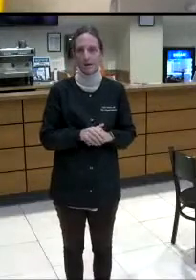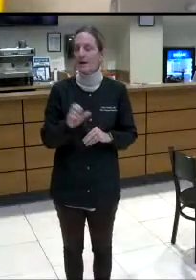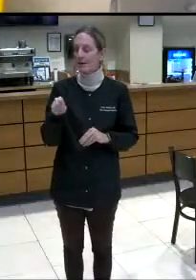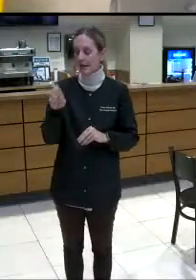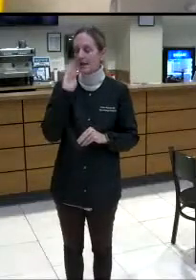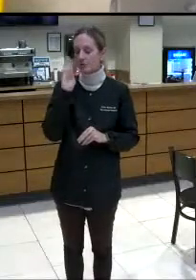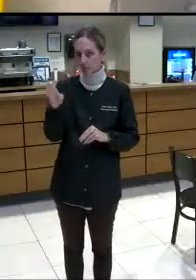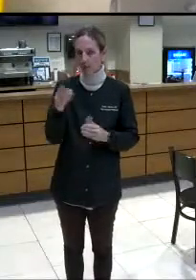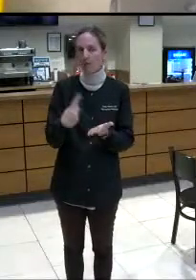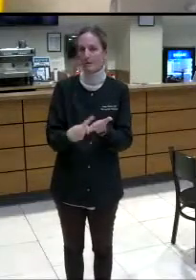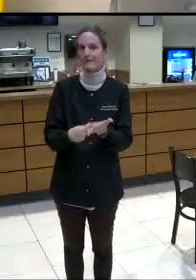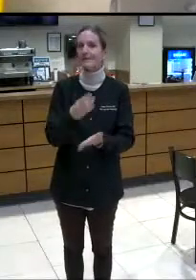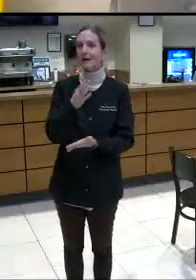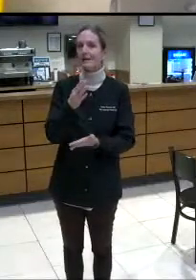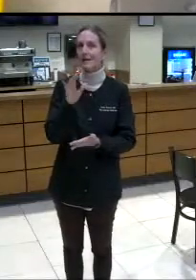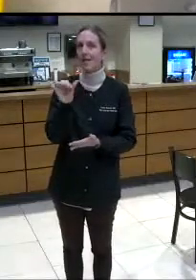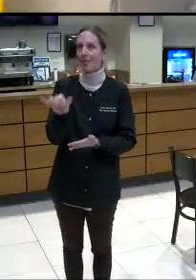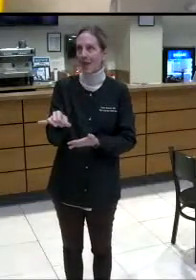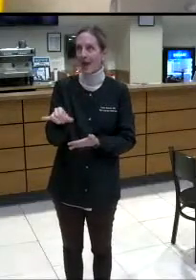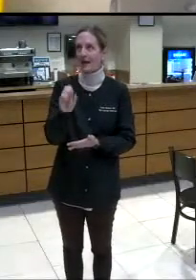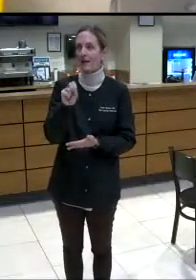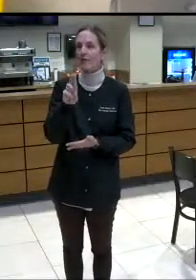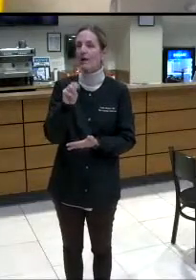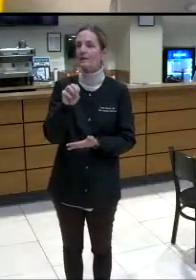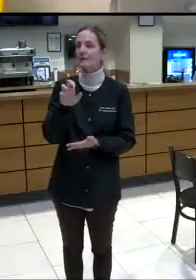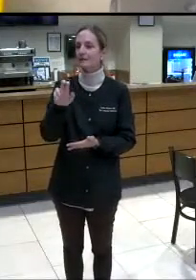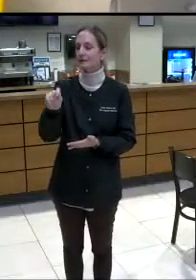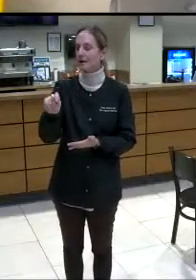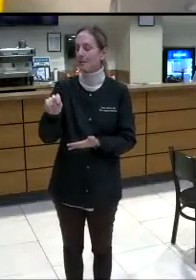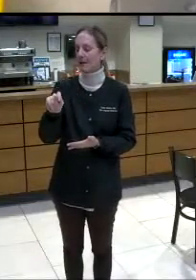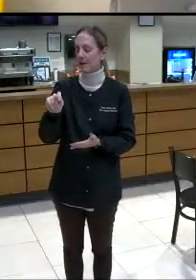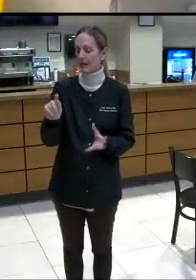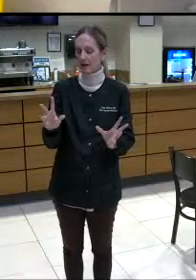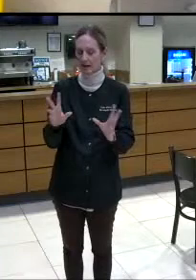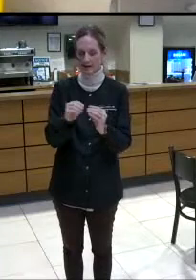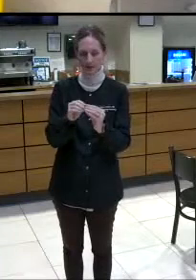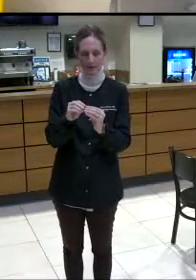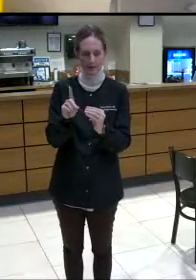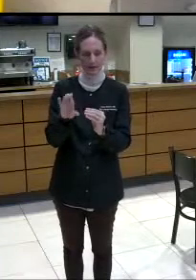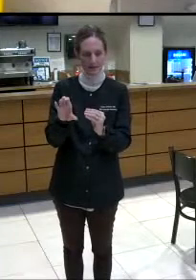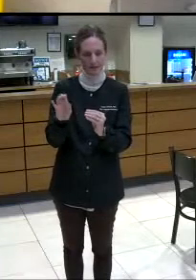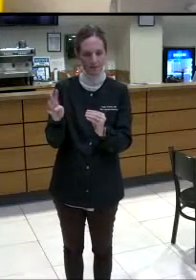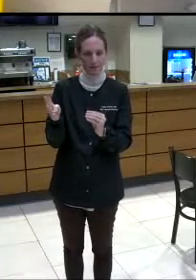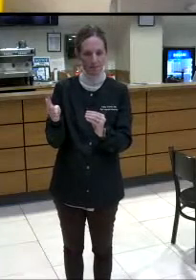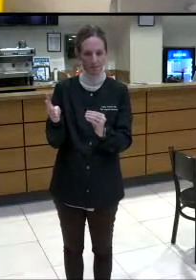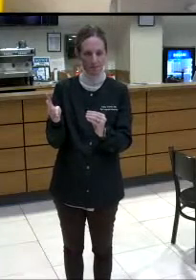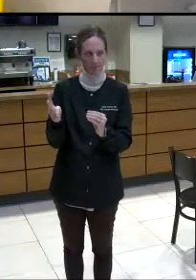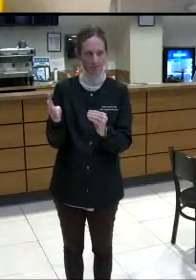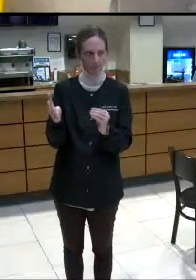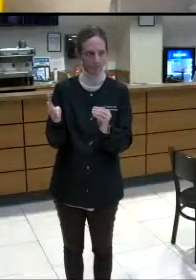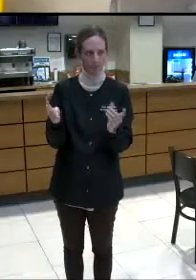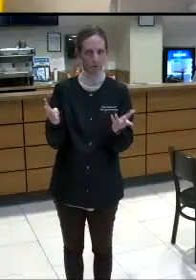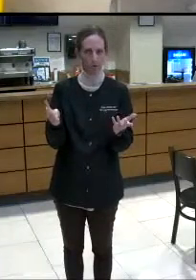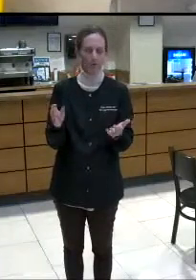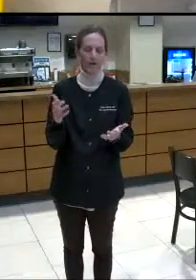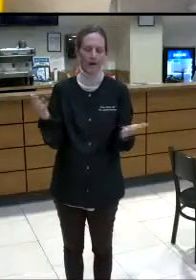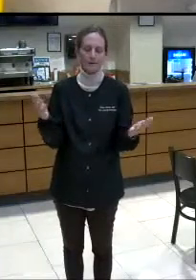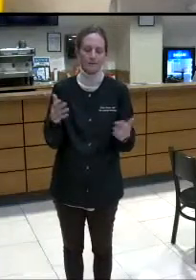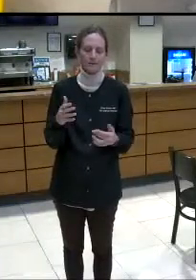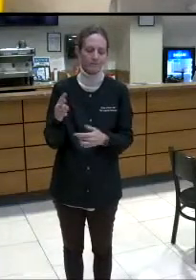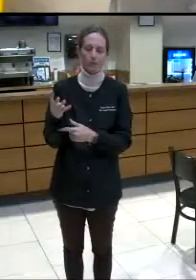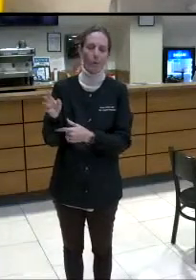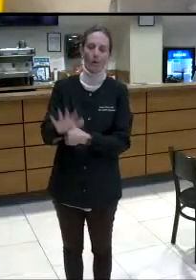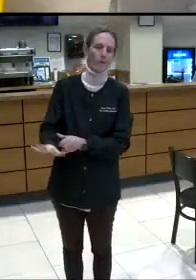in our summit on December 4th. My calendar's down, but